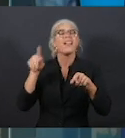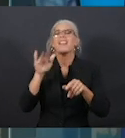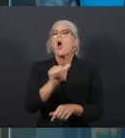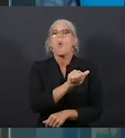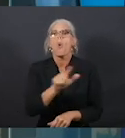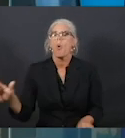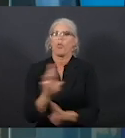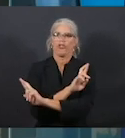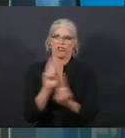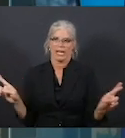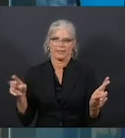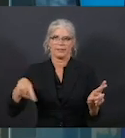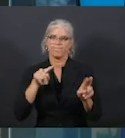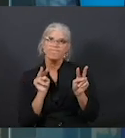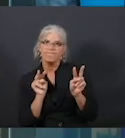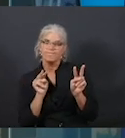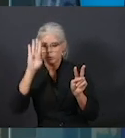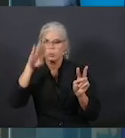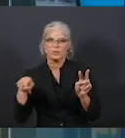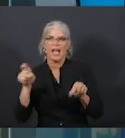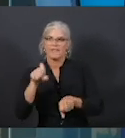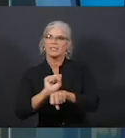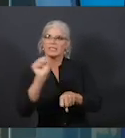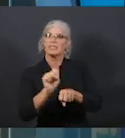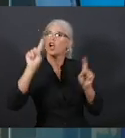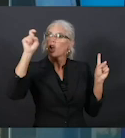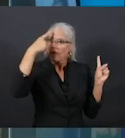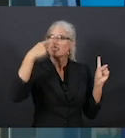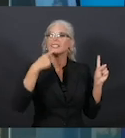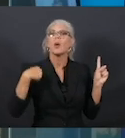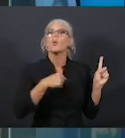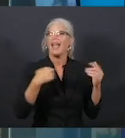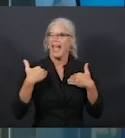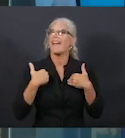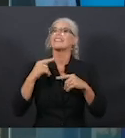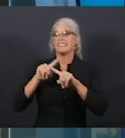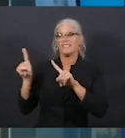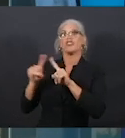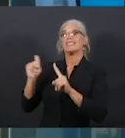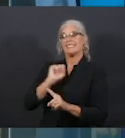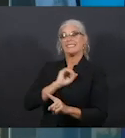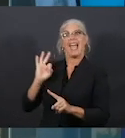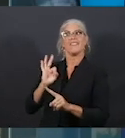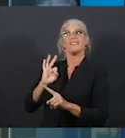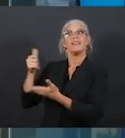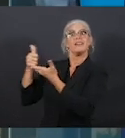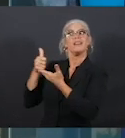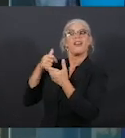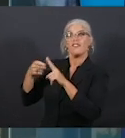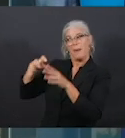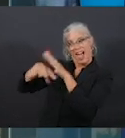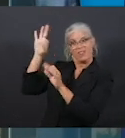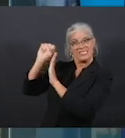place. As the governor has said, we are looking at additional staff coming in from out of state. That will be a lead